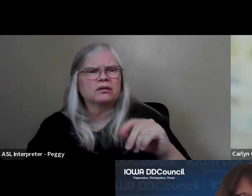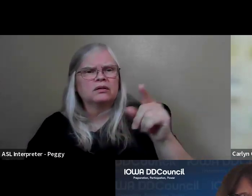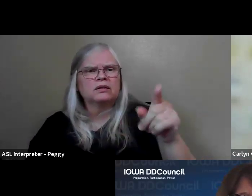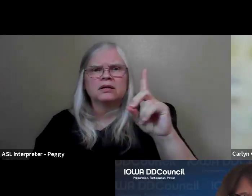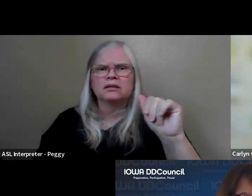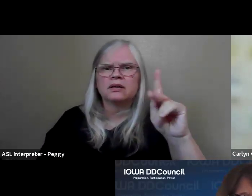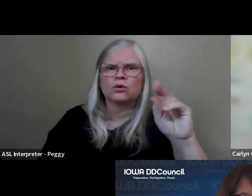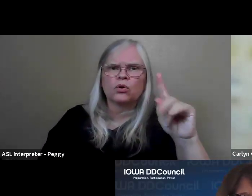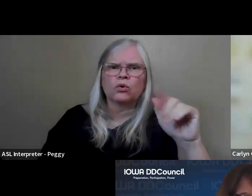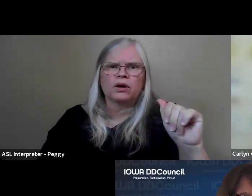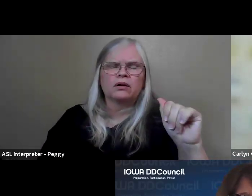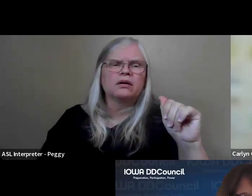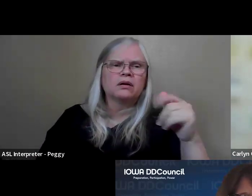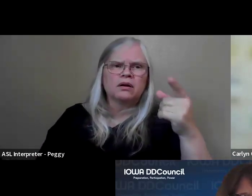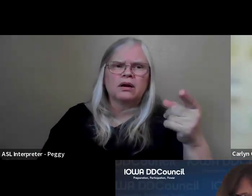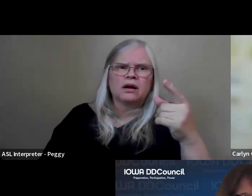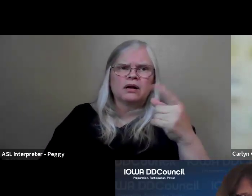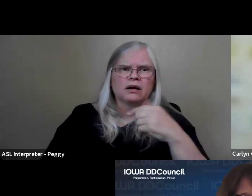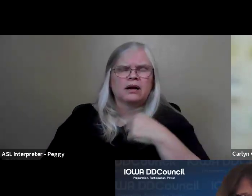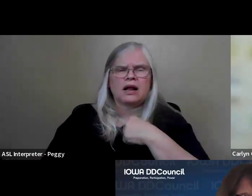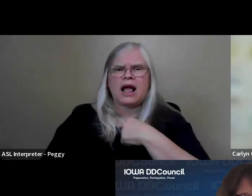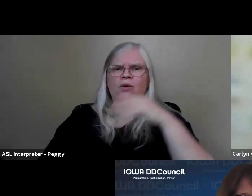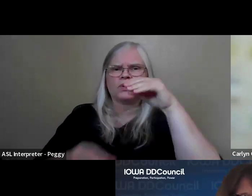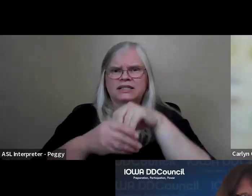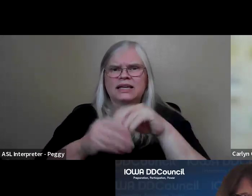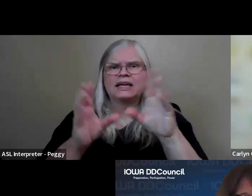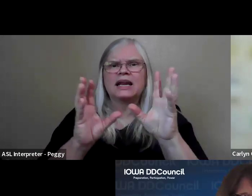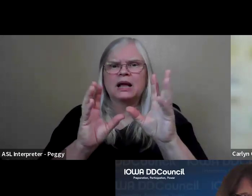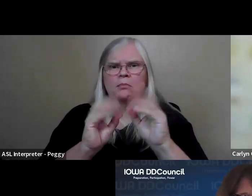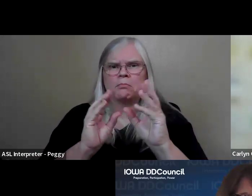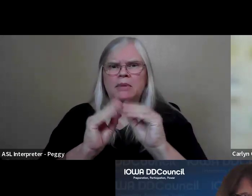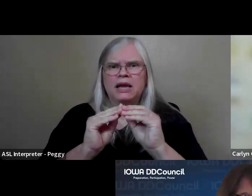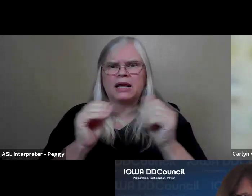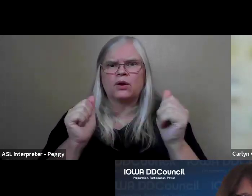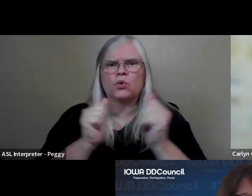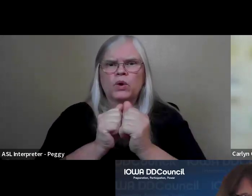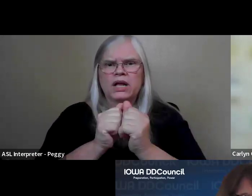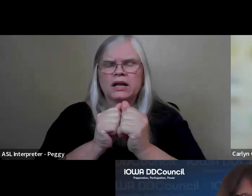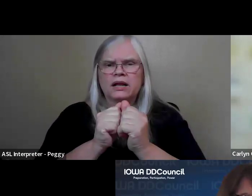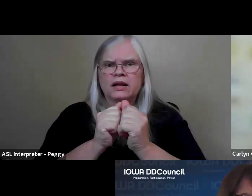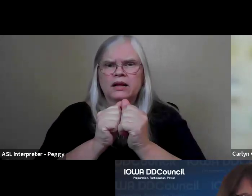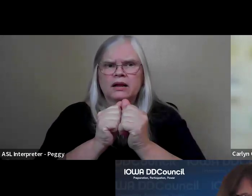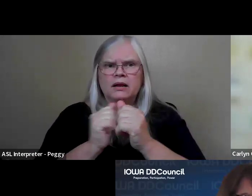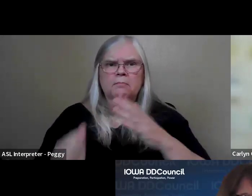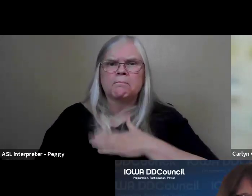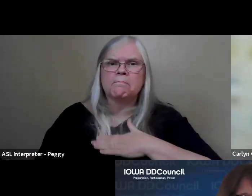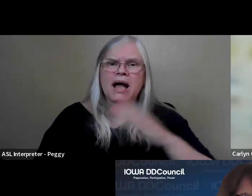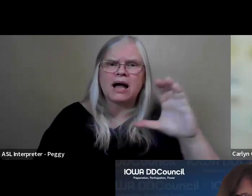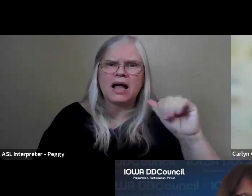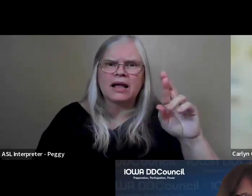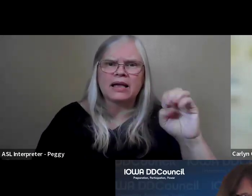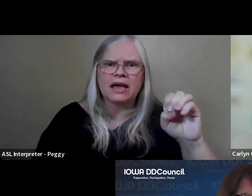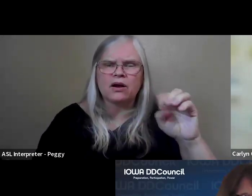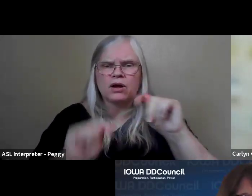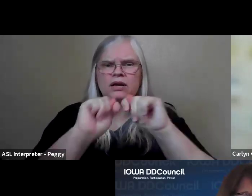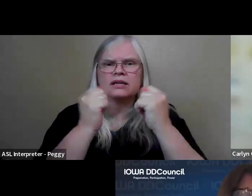I do know that I was in a meeting with my care team, and